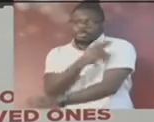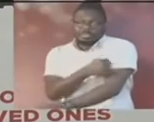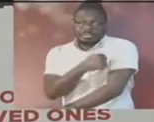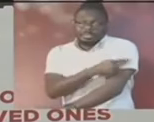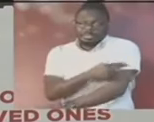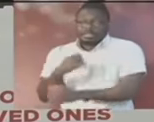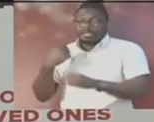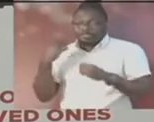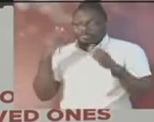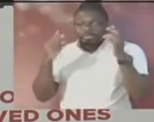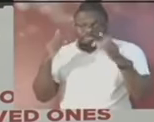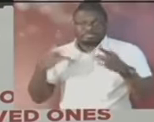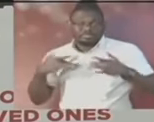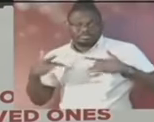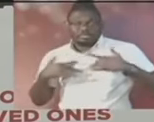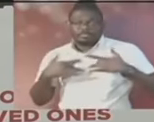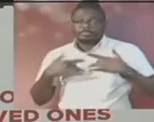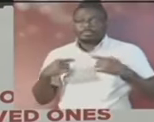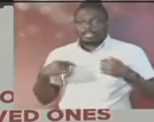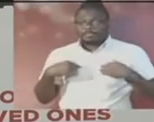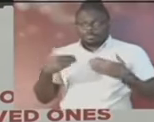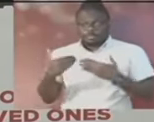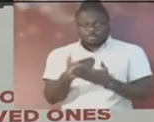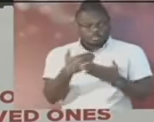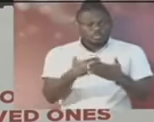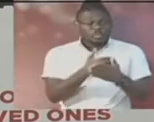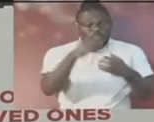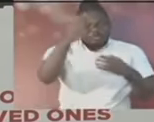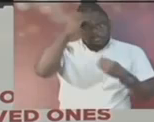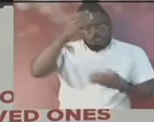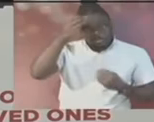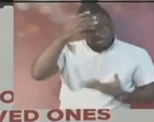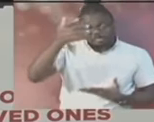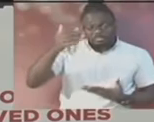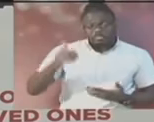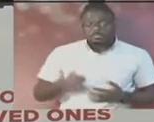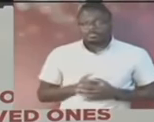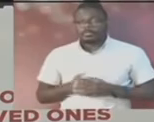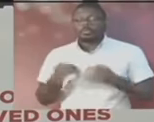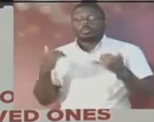update about this sort of concerning pattern, there are currently